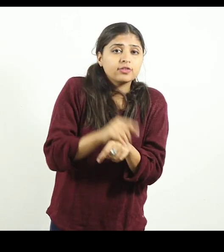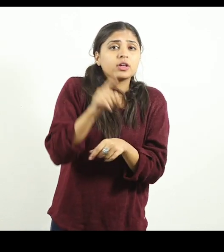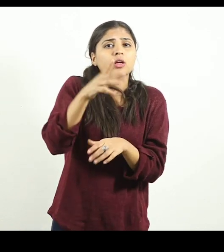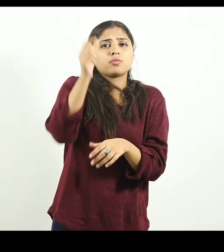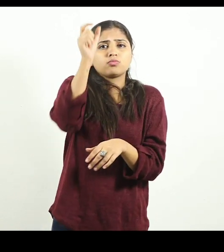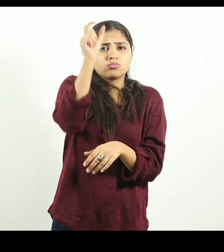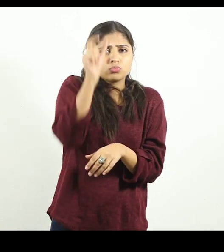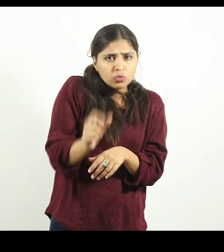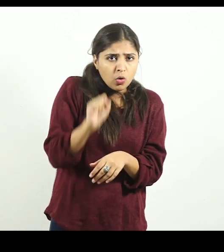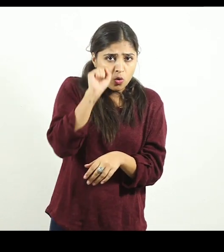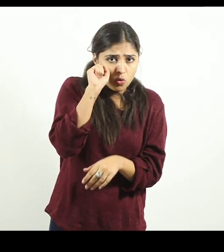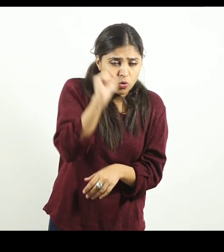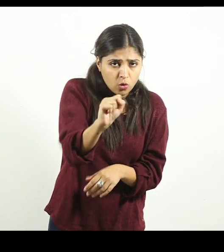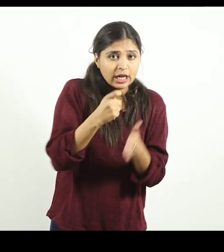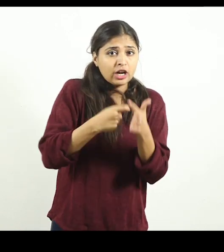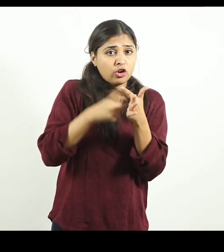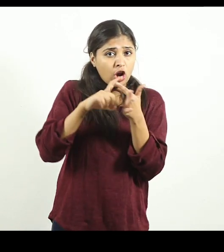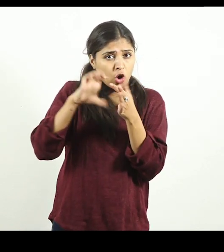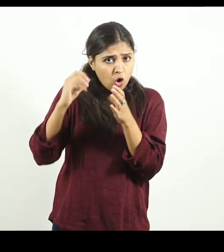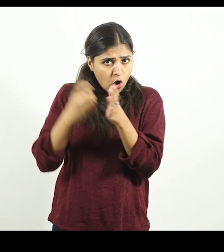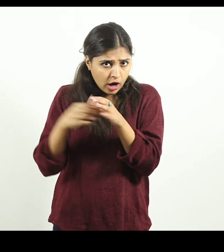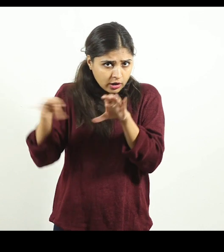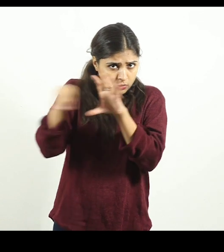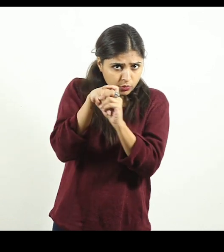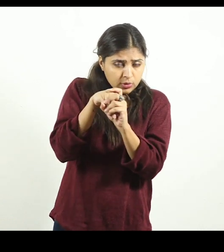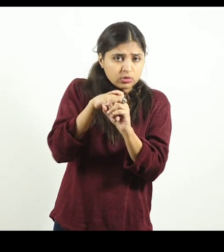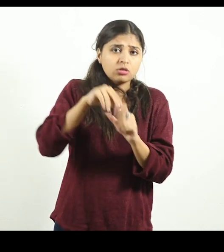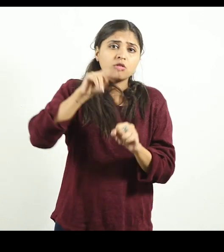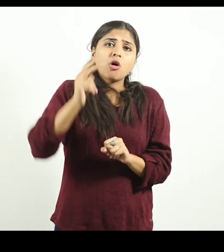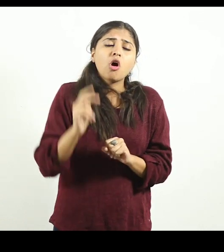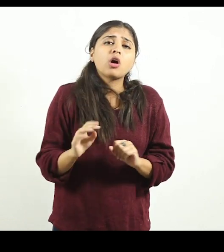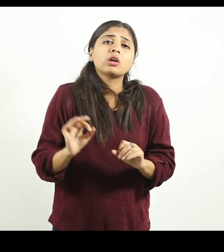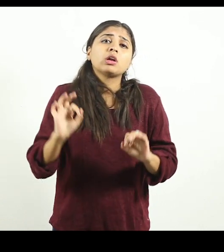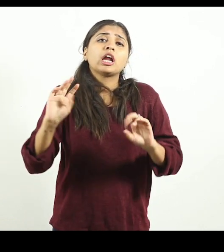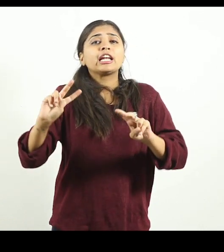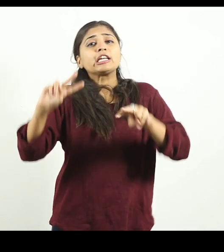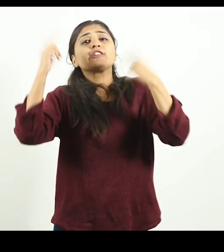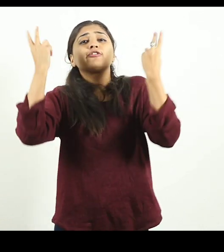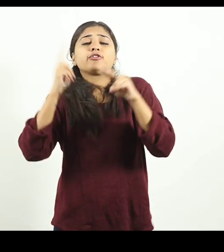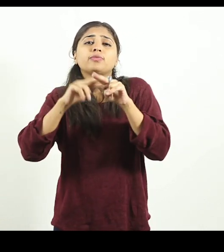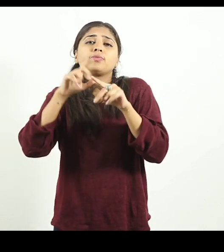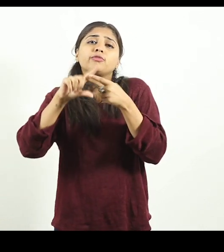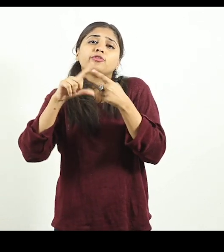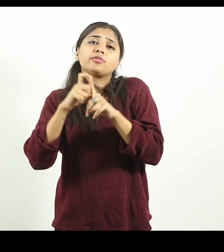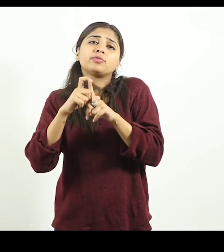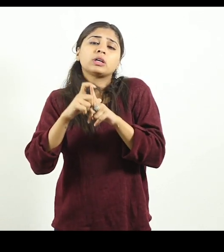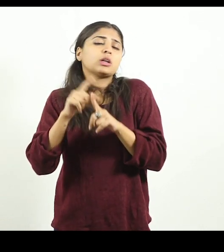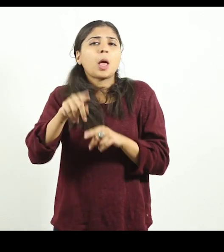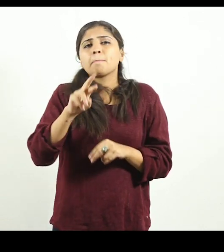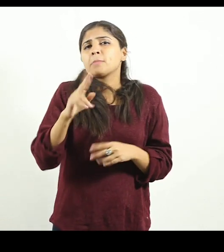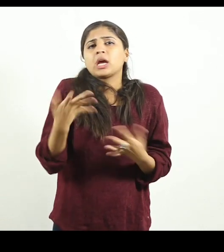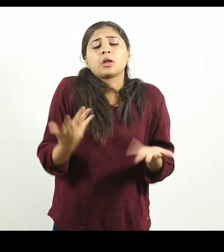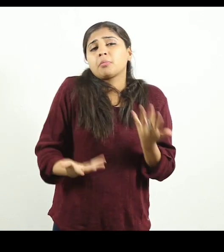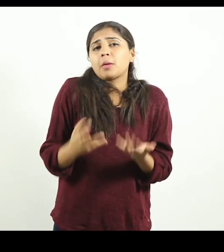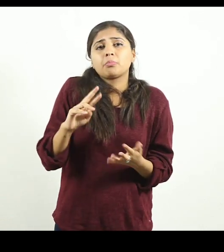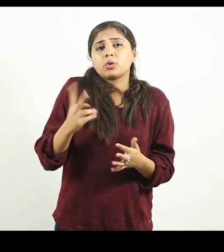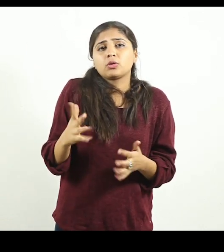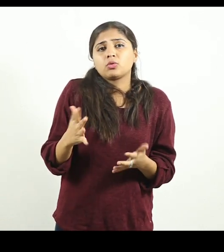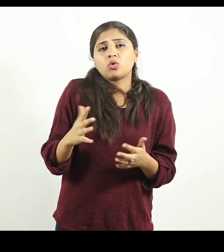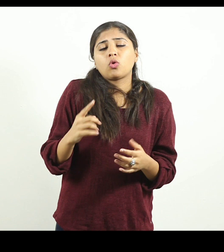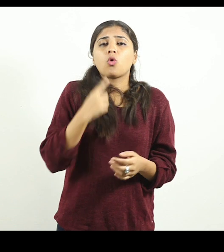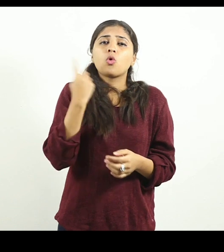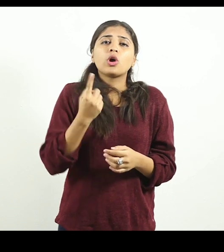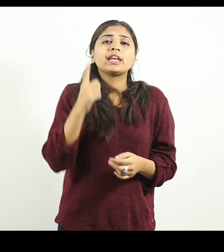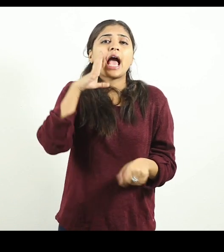either be part of the actual record itself, or it can be artificial field, one that has no meaning other than being